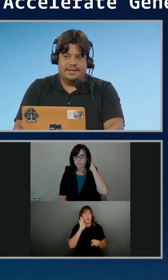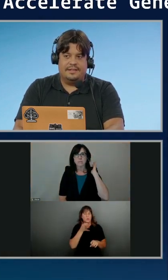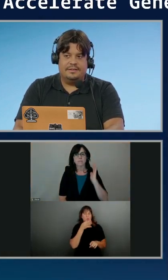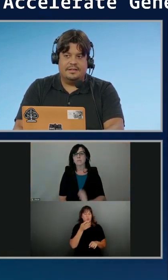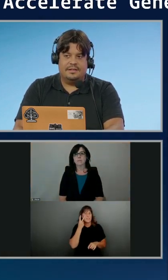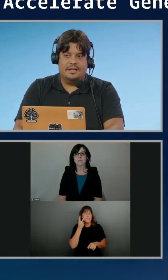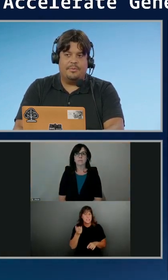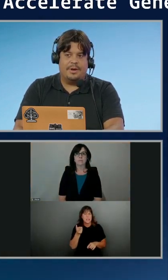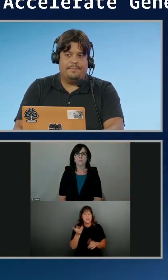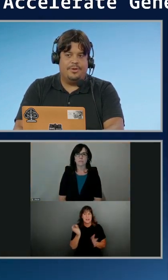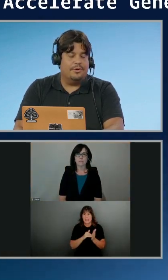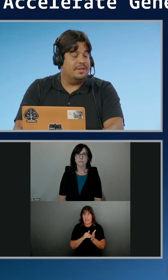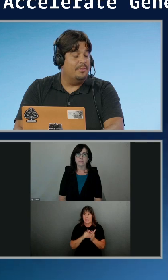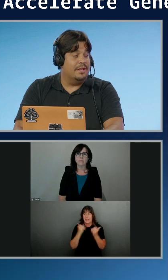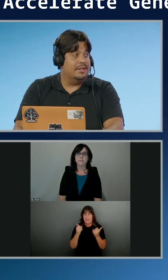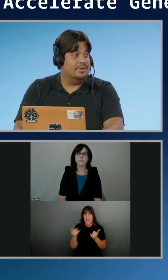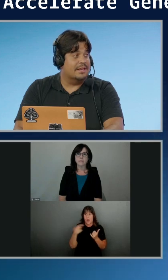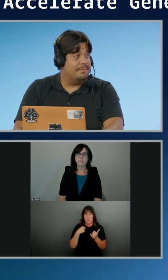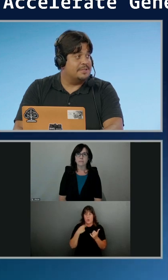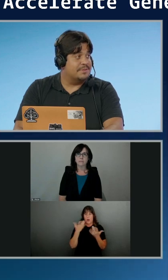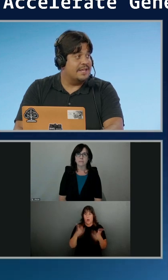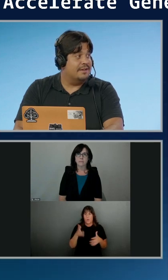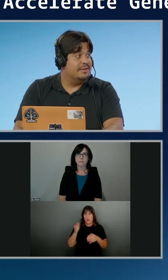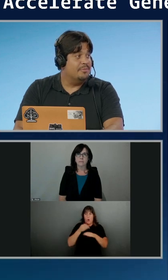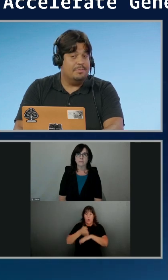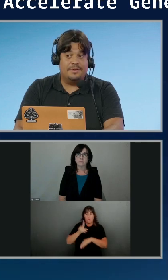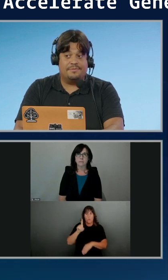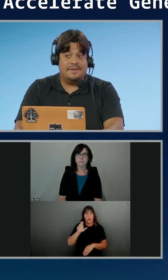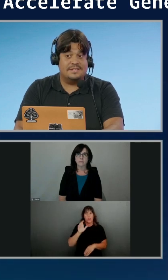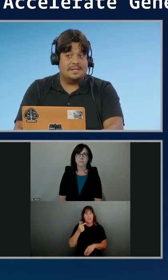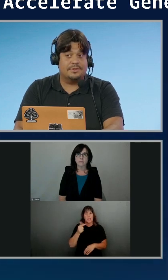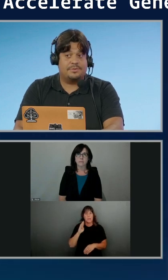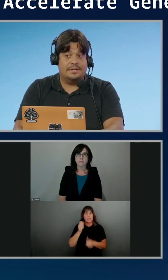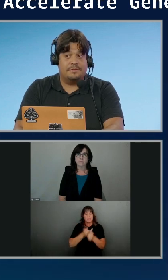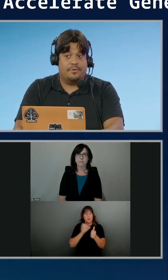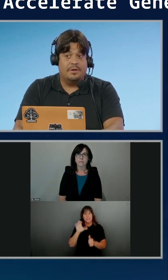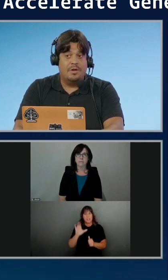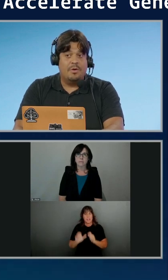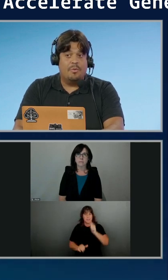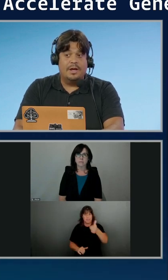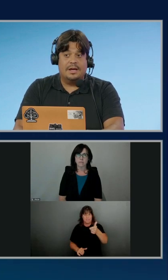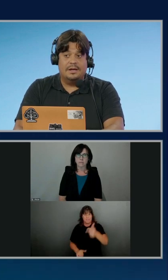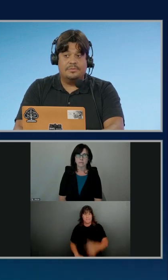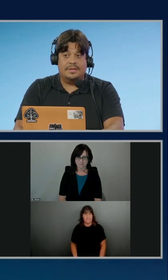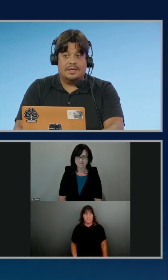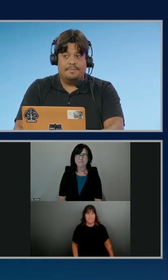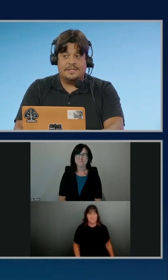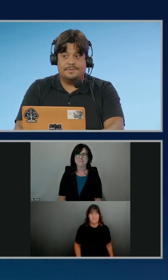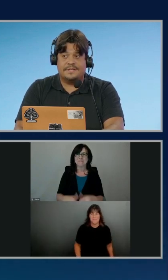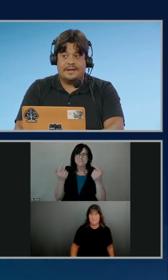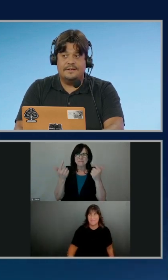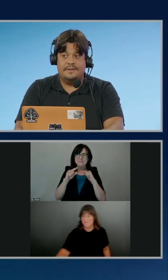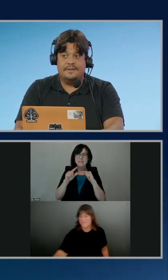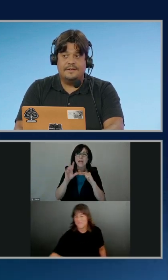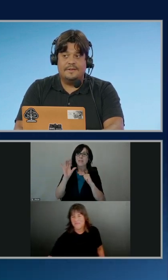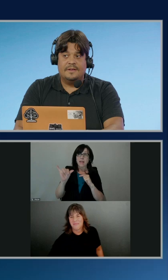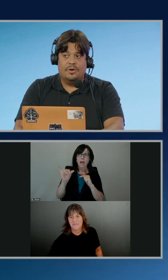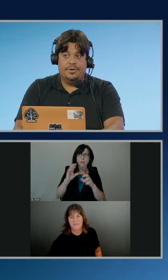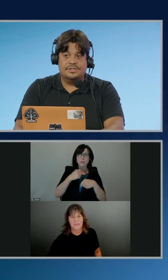you see again? Now we are beyond the 100 gigabytes per second. Remember, the file system was created for 100 gigabytes per